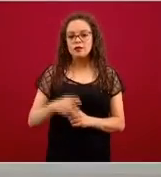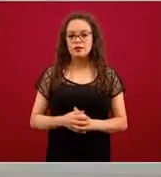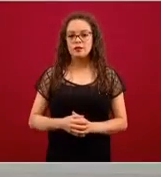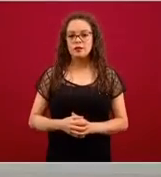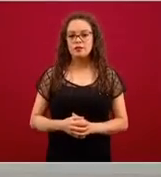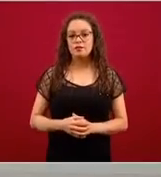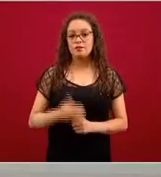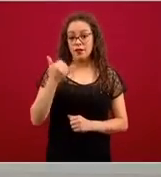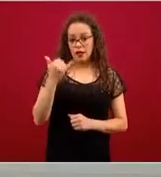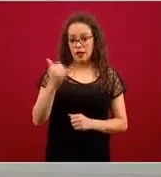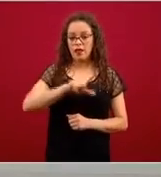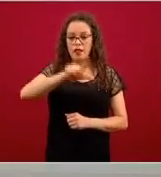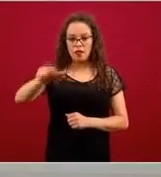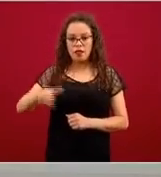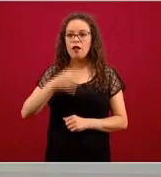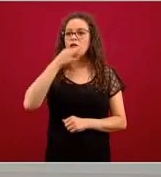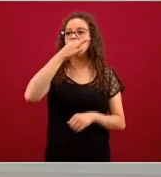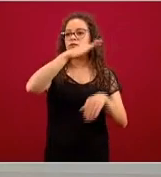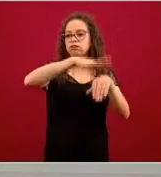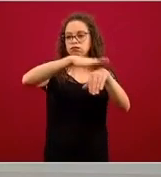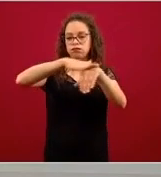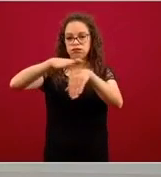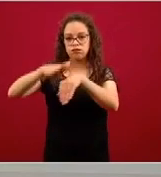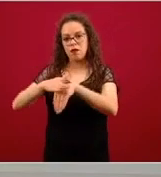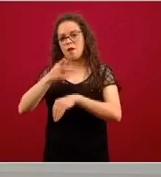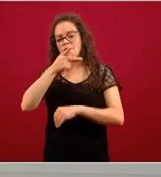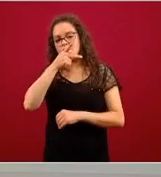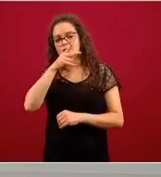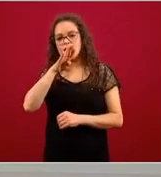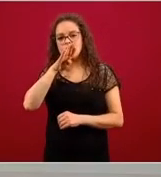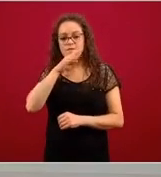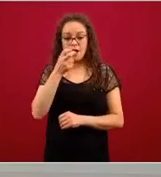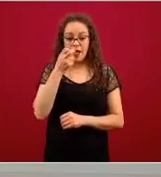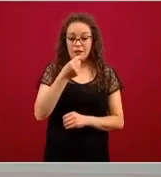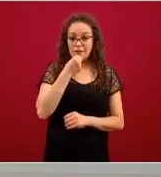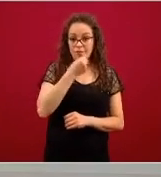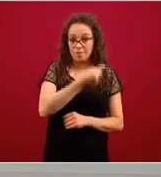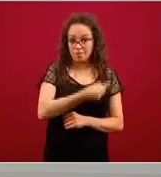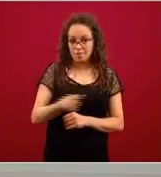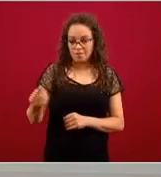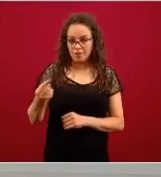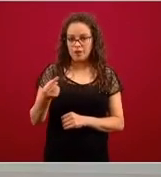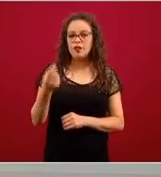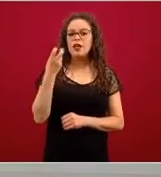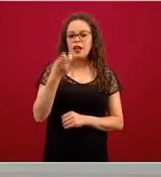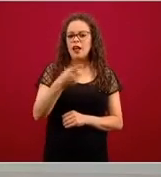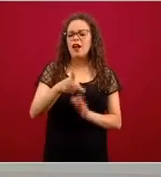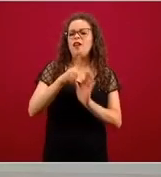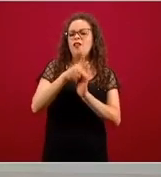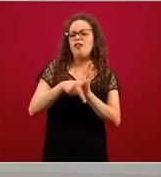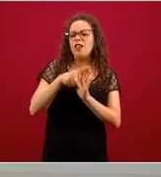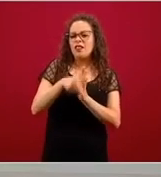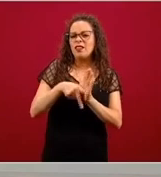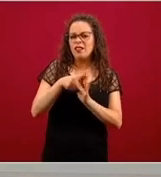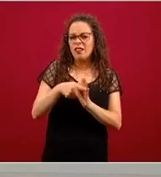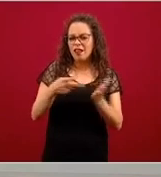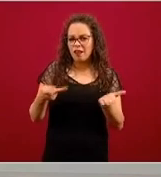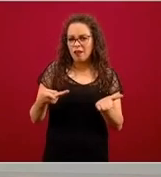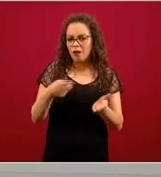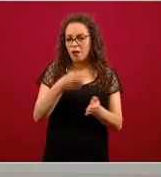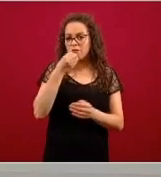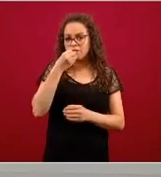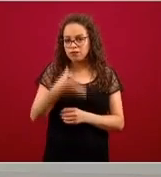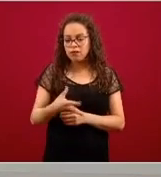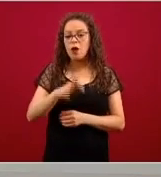by children, will be selected, and we'll be contacting these children's